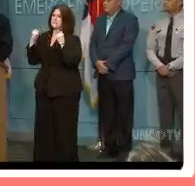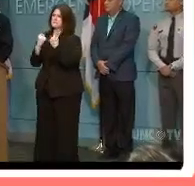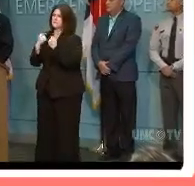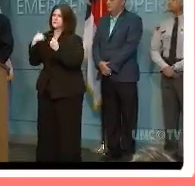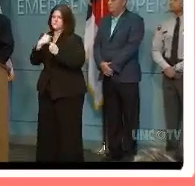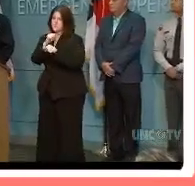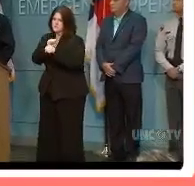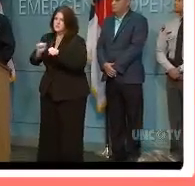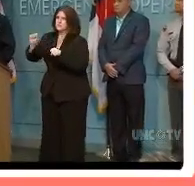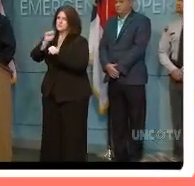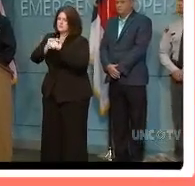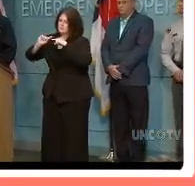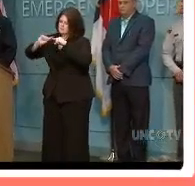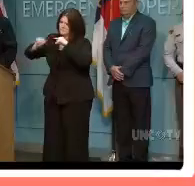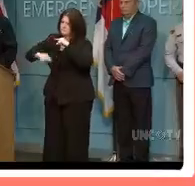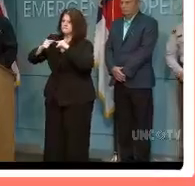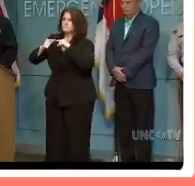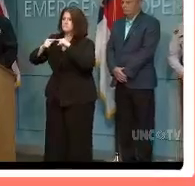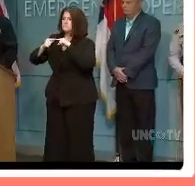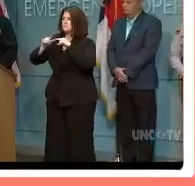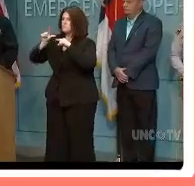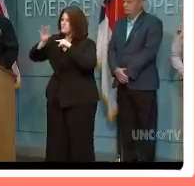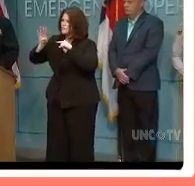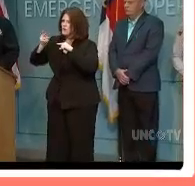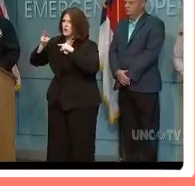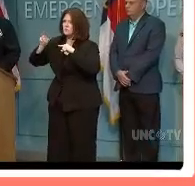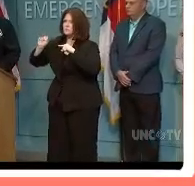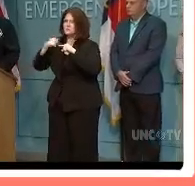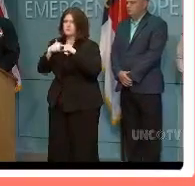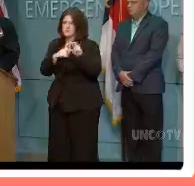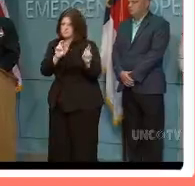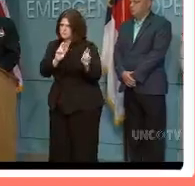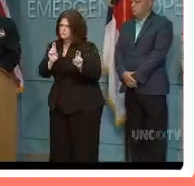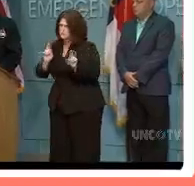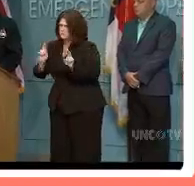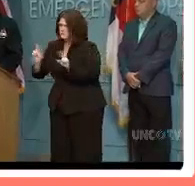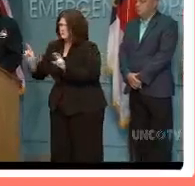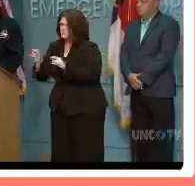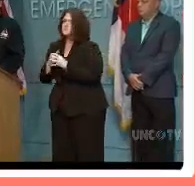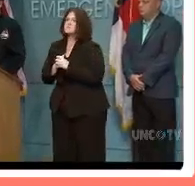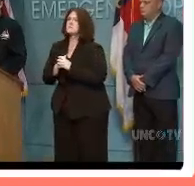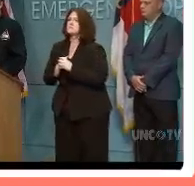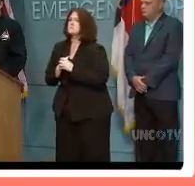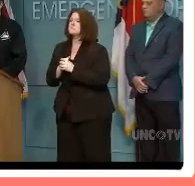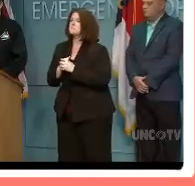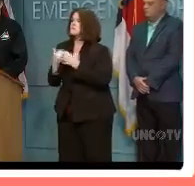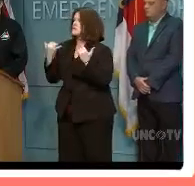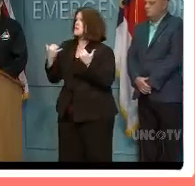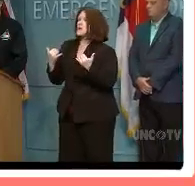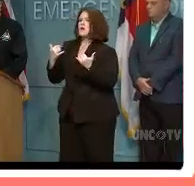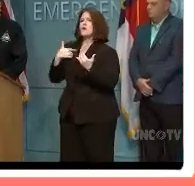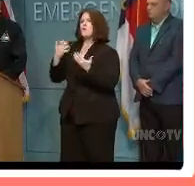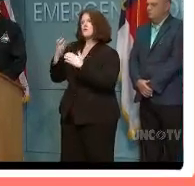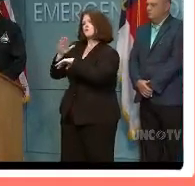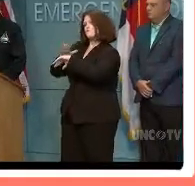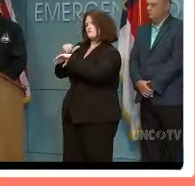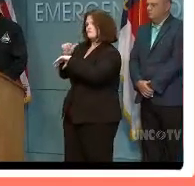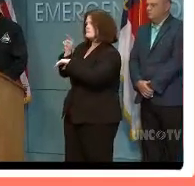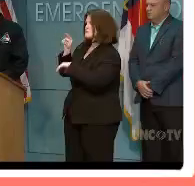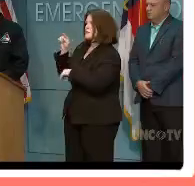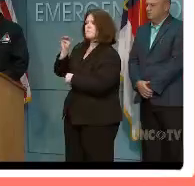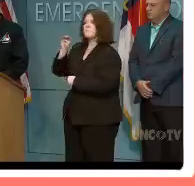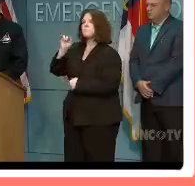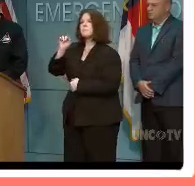are working 24 hours a day to be ready. I'm going to recognize Mike Sprayberry, the